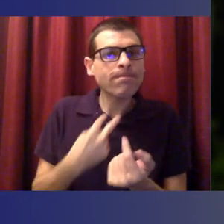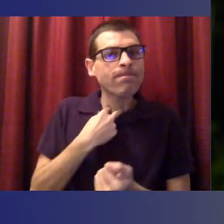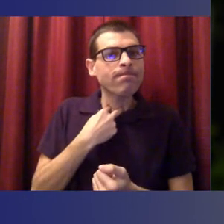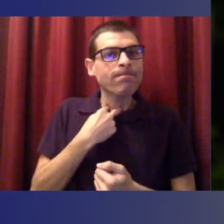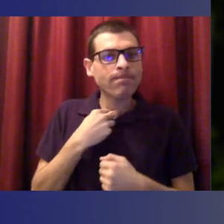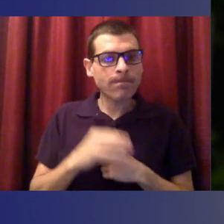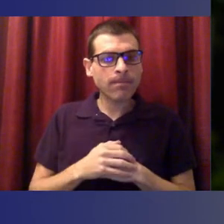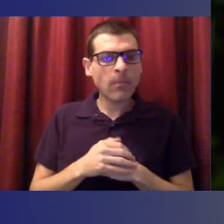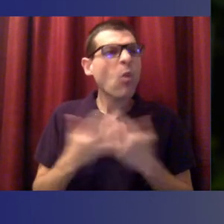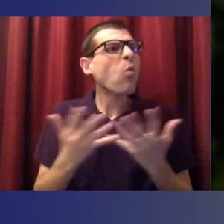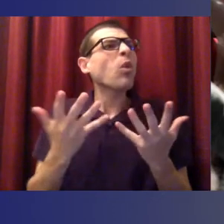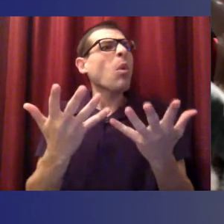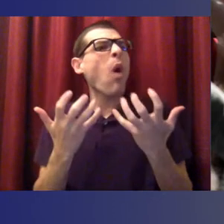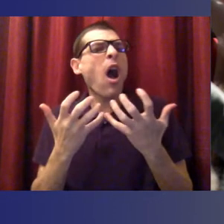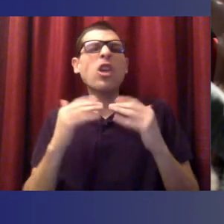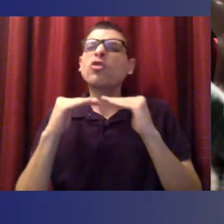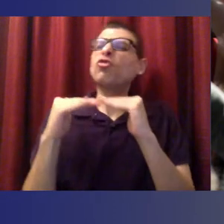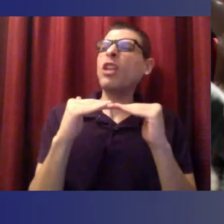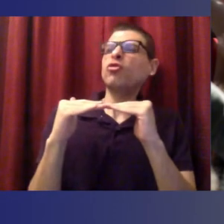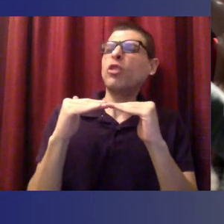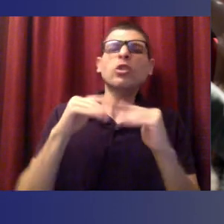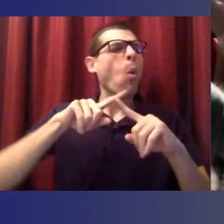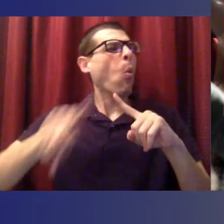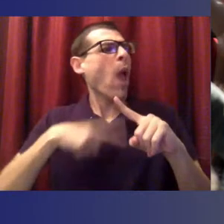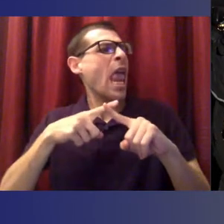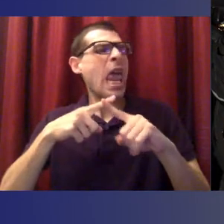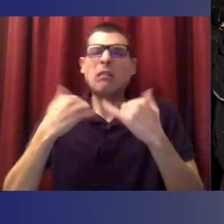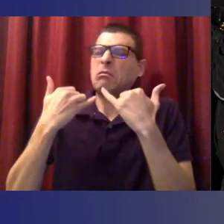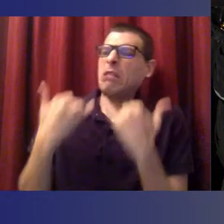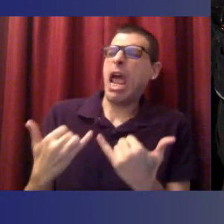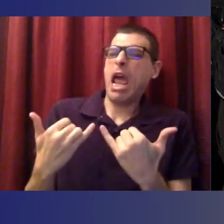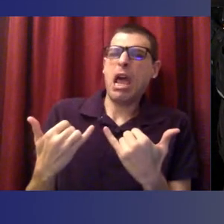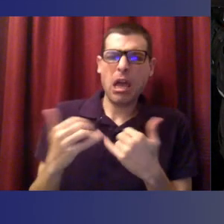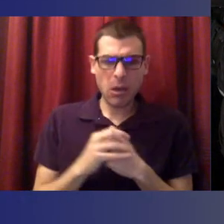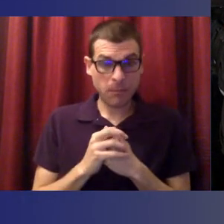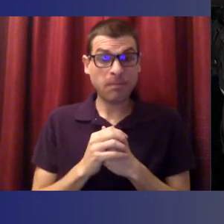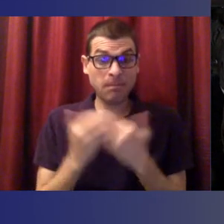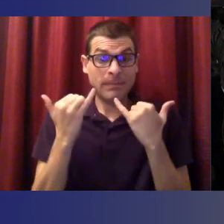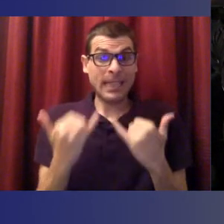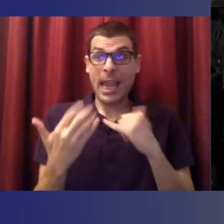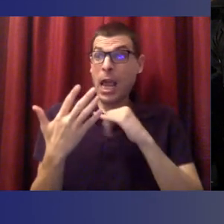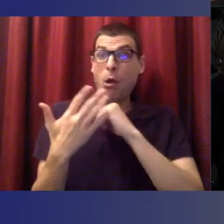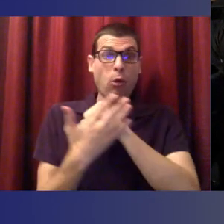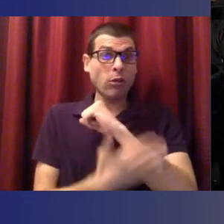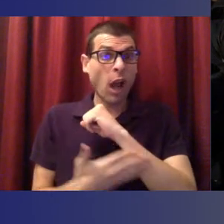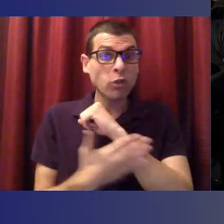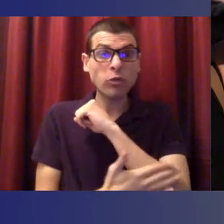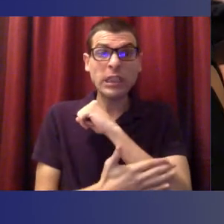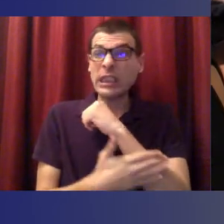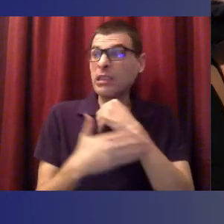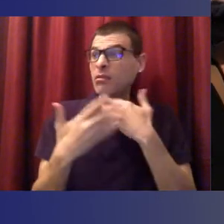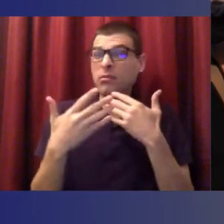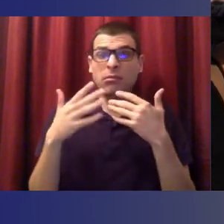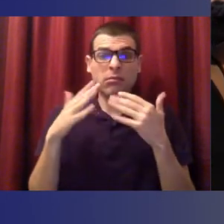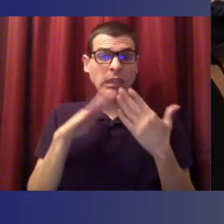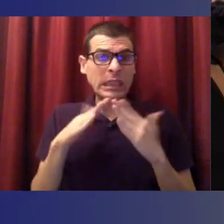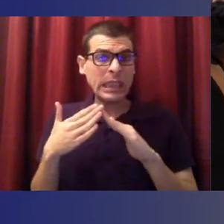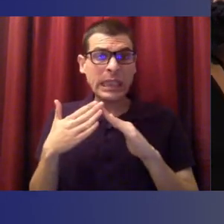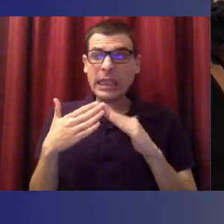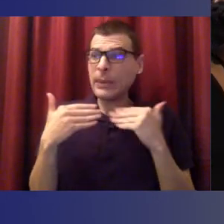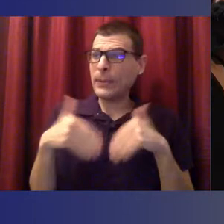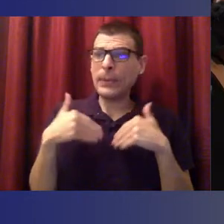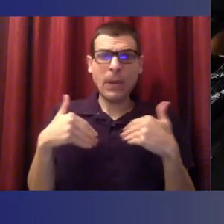What do we want? Justice! What do we want it? Now! As our country and our community faced this